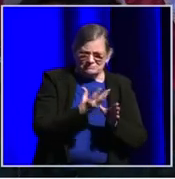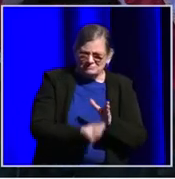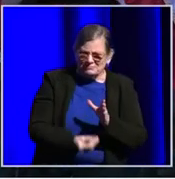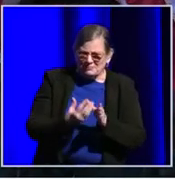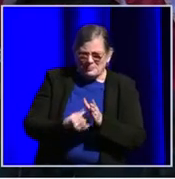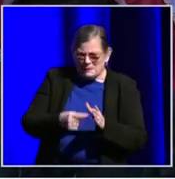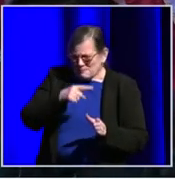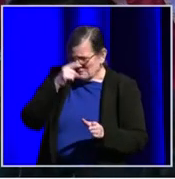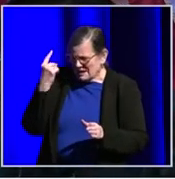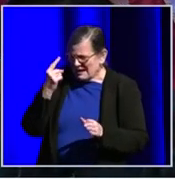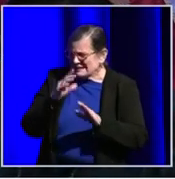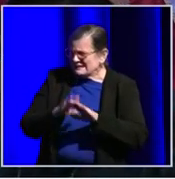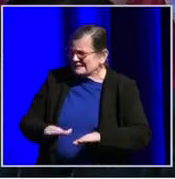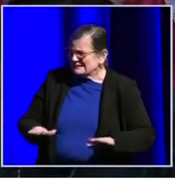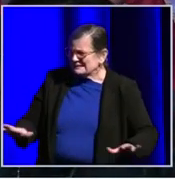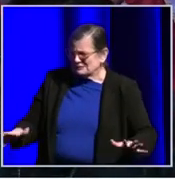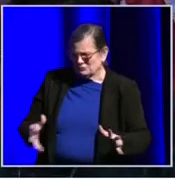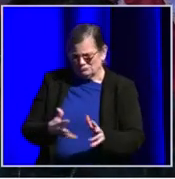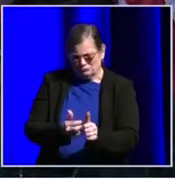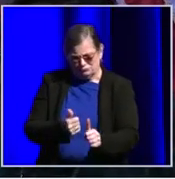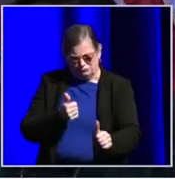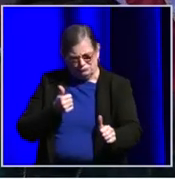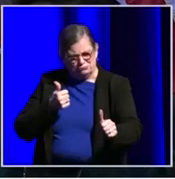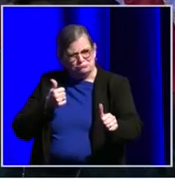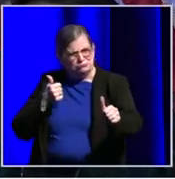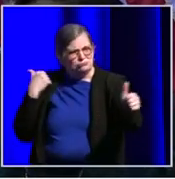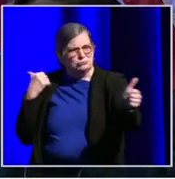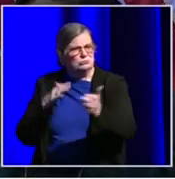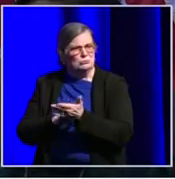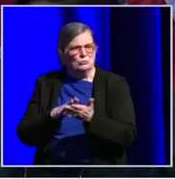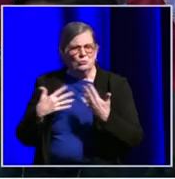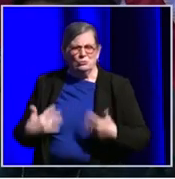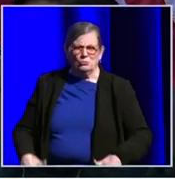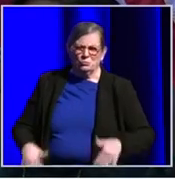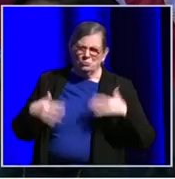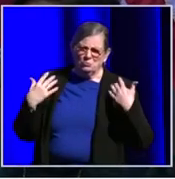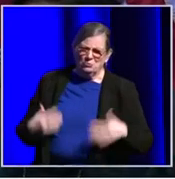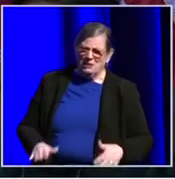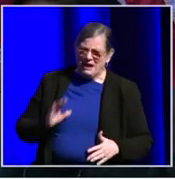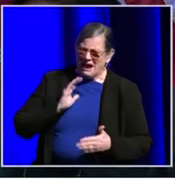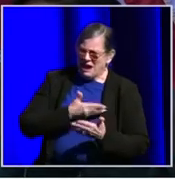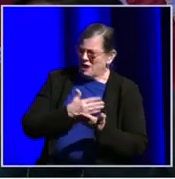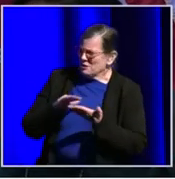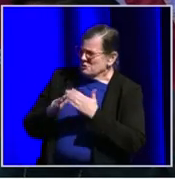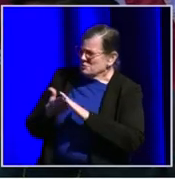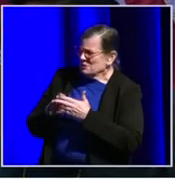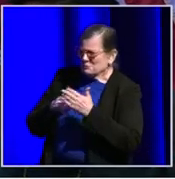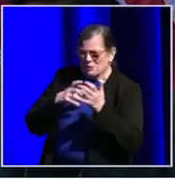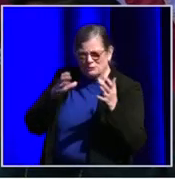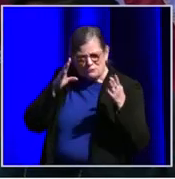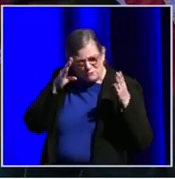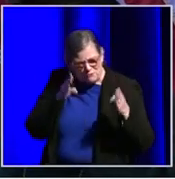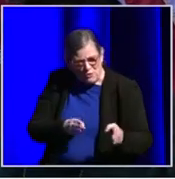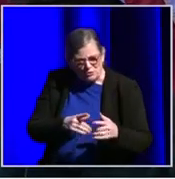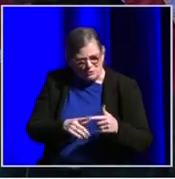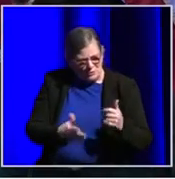white brothers and sisters, and yet no city is more focused than we are in changing that.